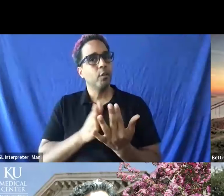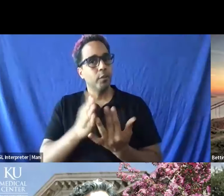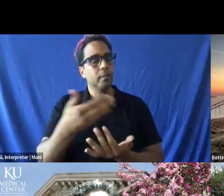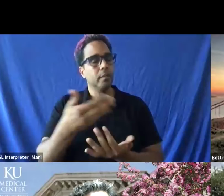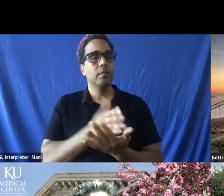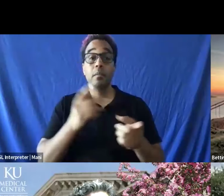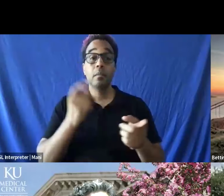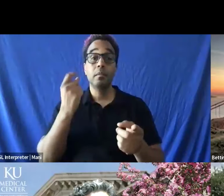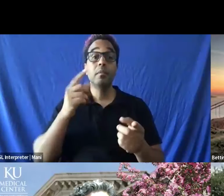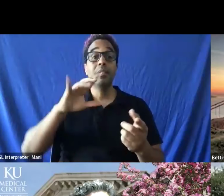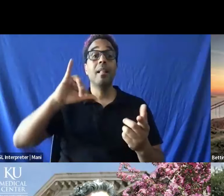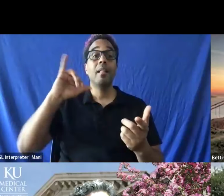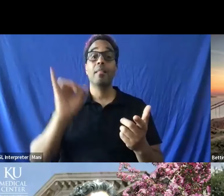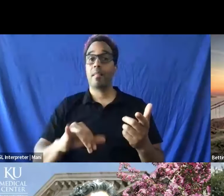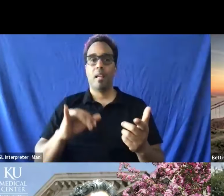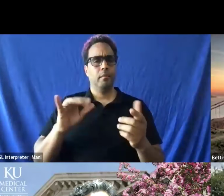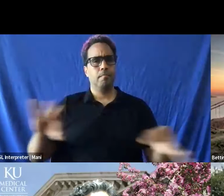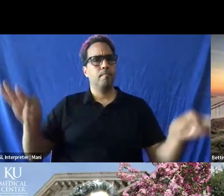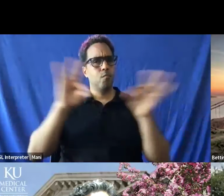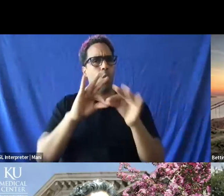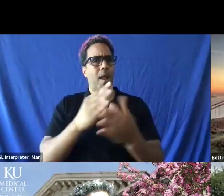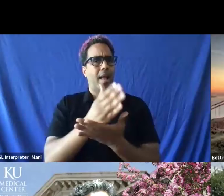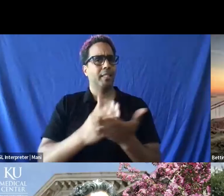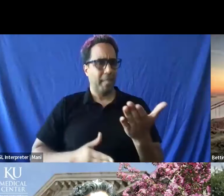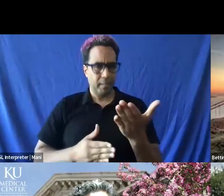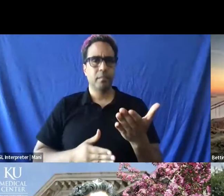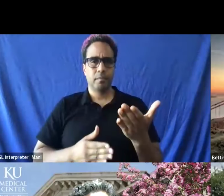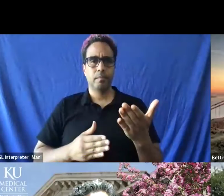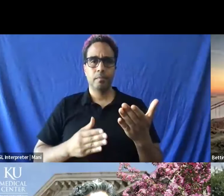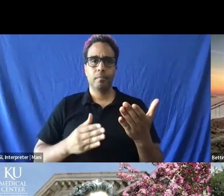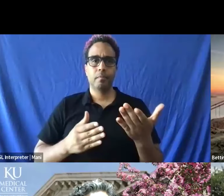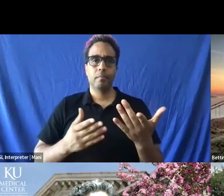a critical aspect of